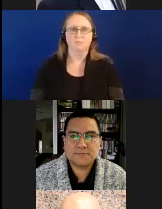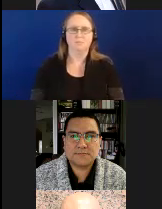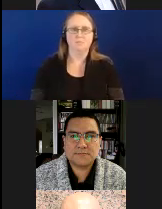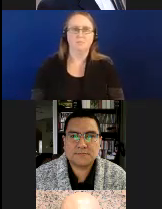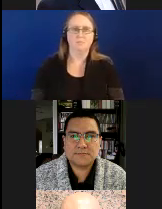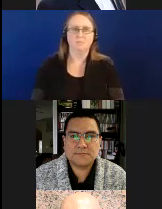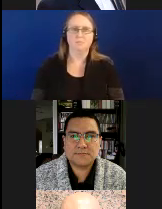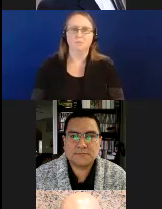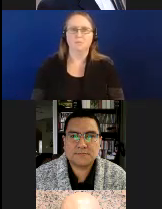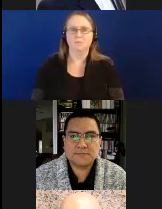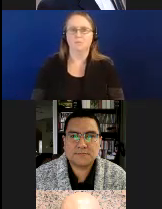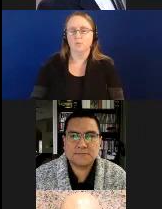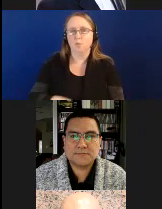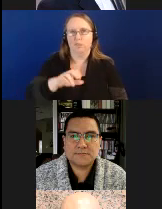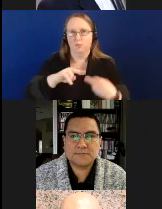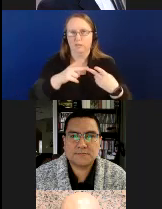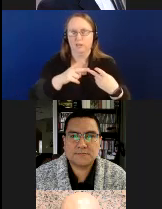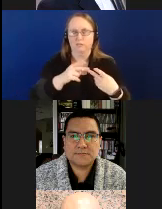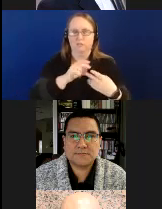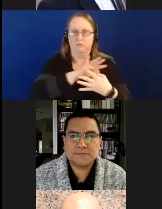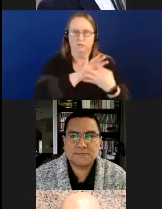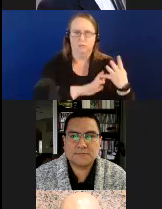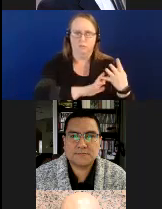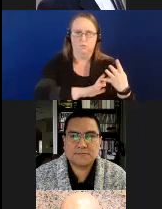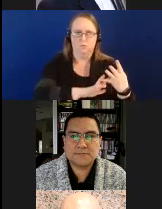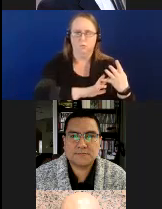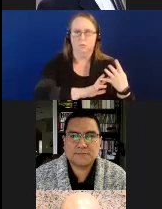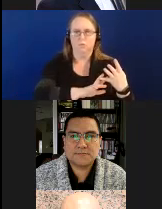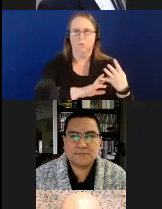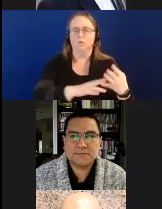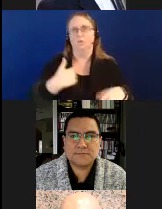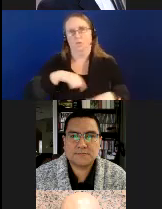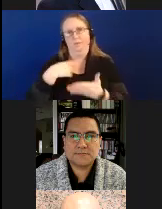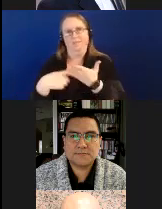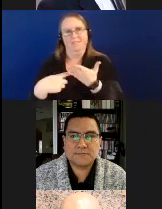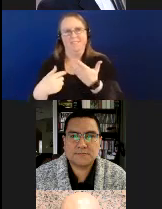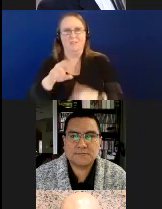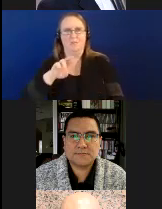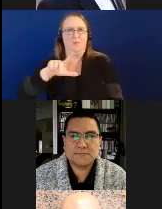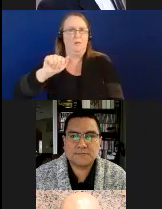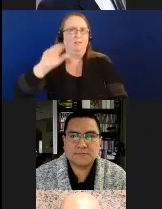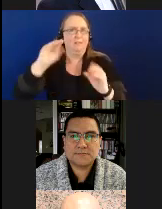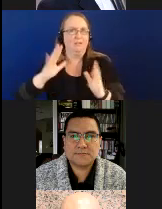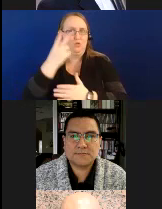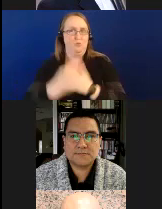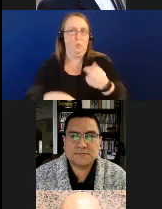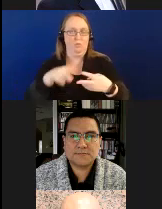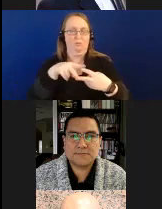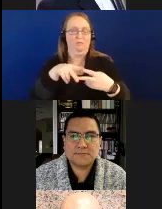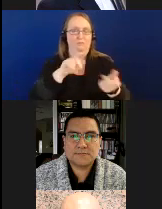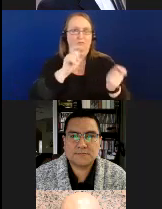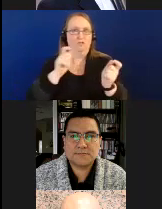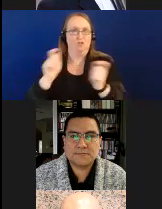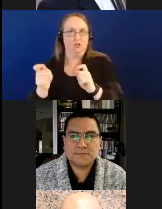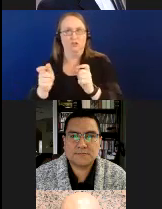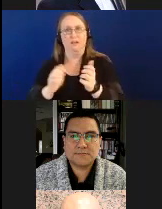And so that's the second one, which I will say, I think when we talk to RLA teachers, both these changes, but this change in the way